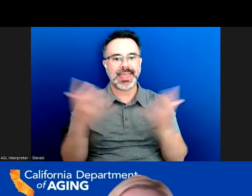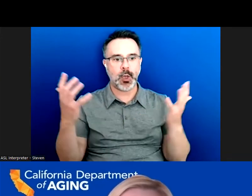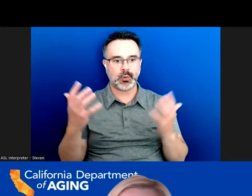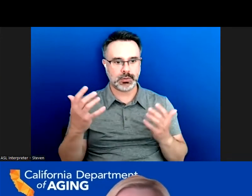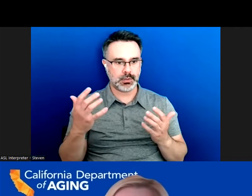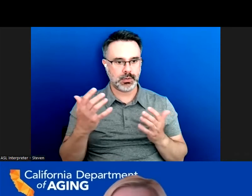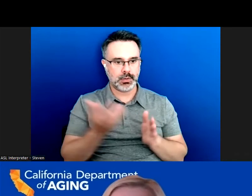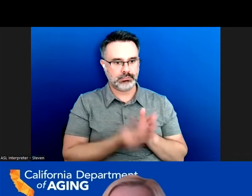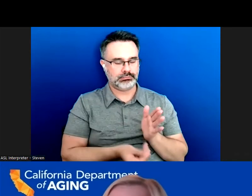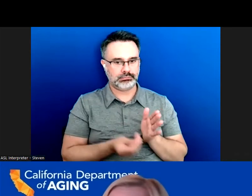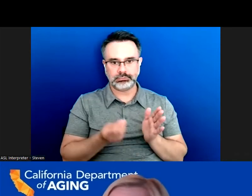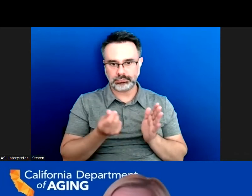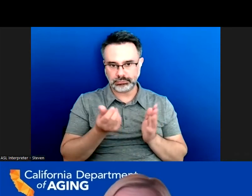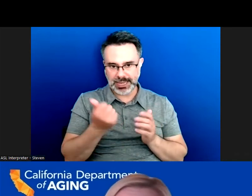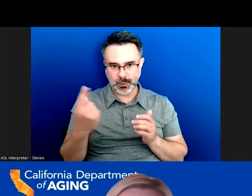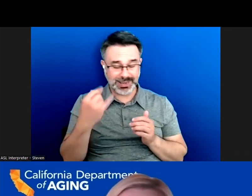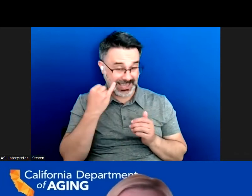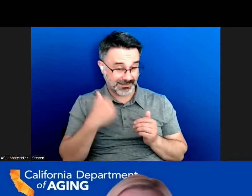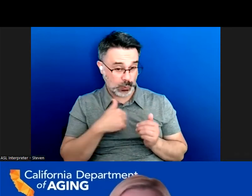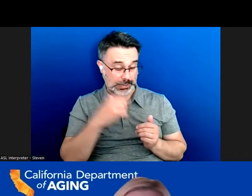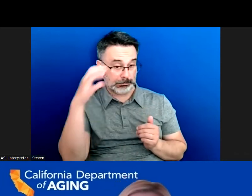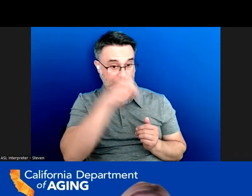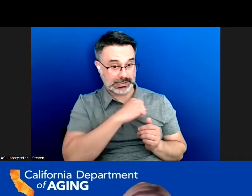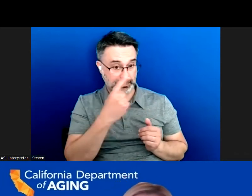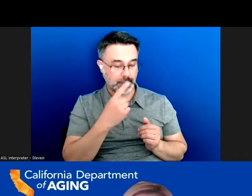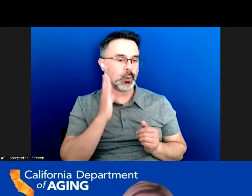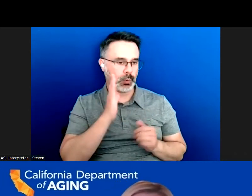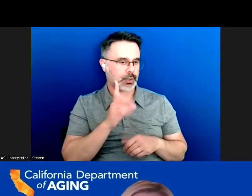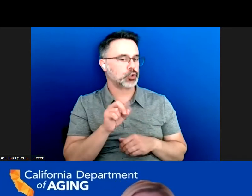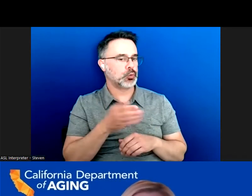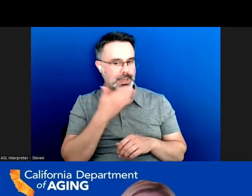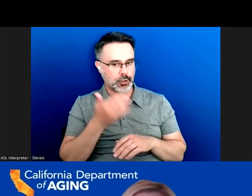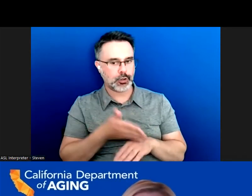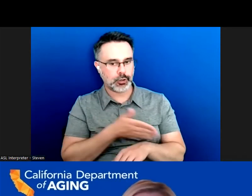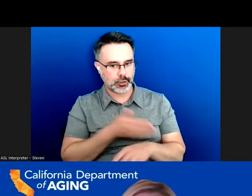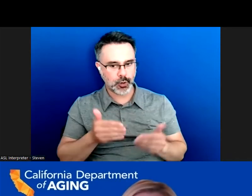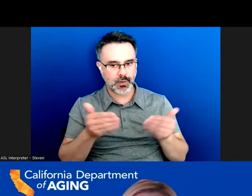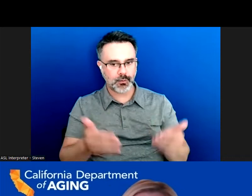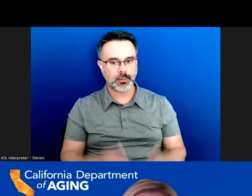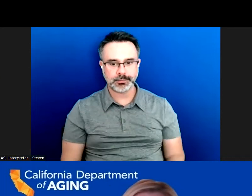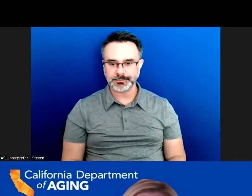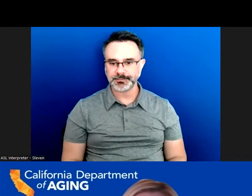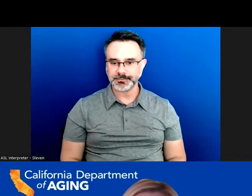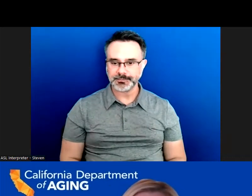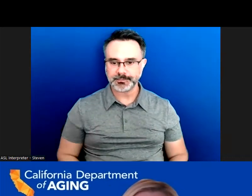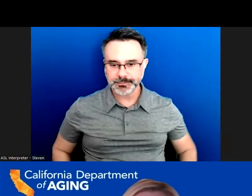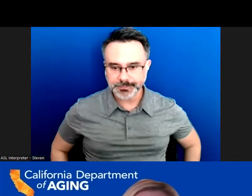on that, we will do better going forward. Next slide, please.